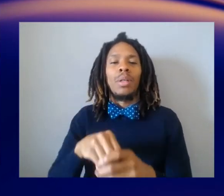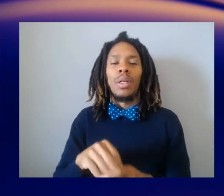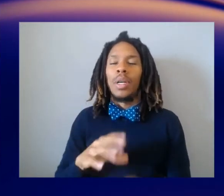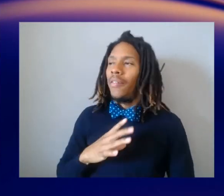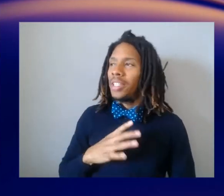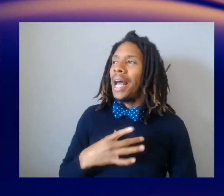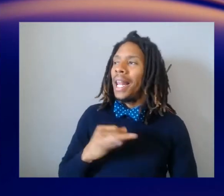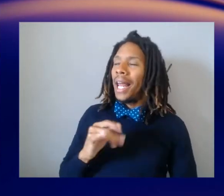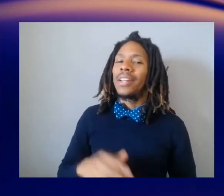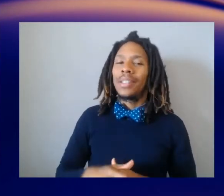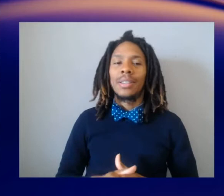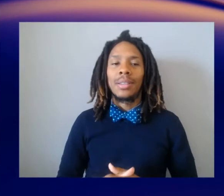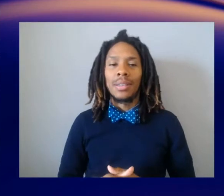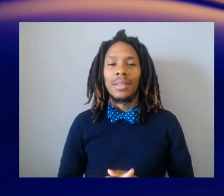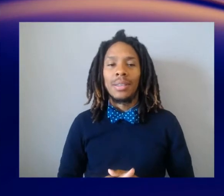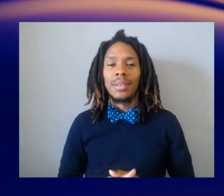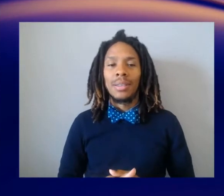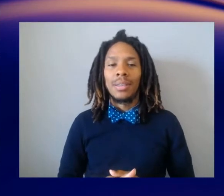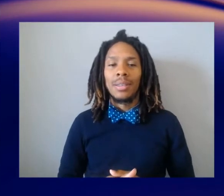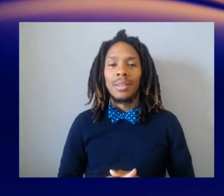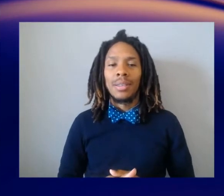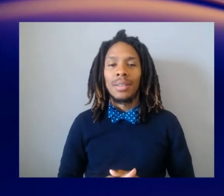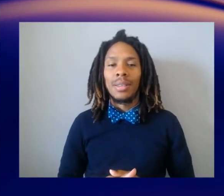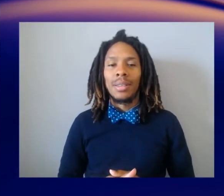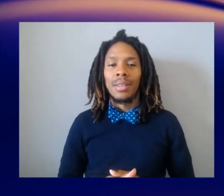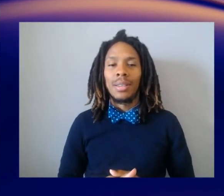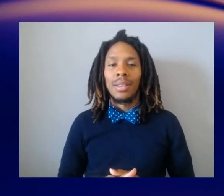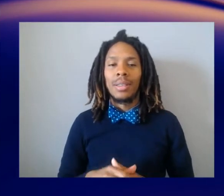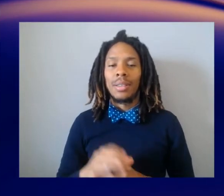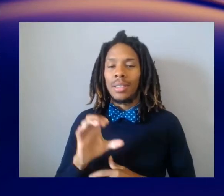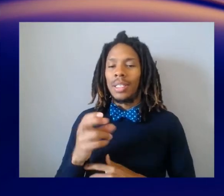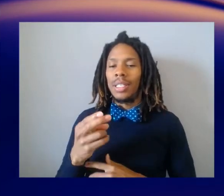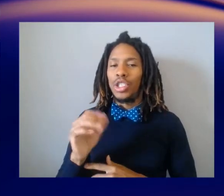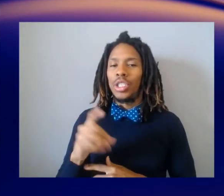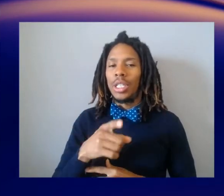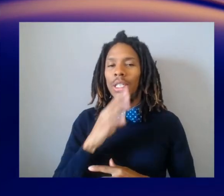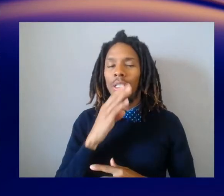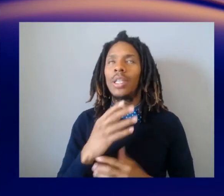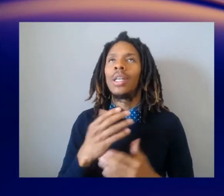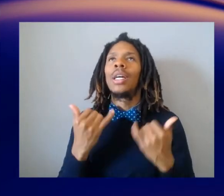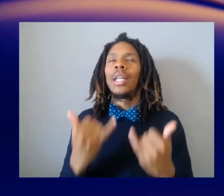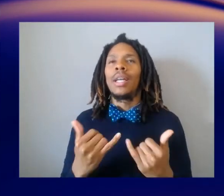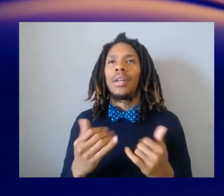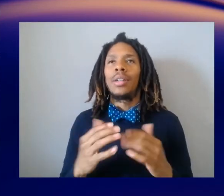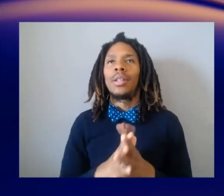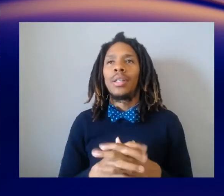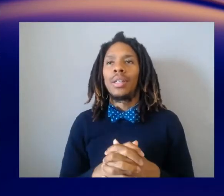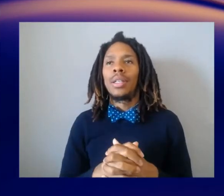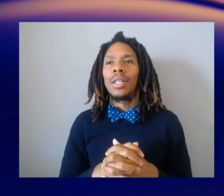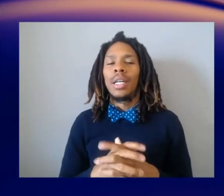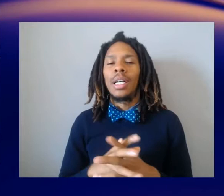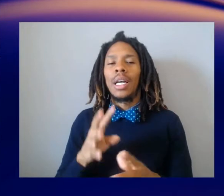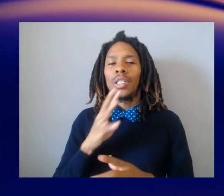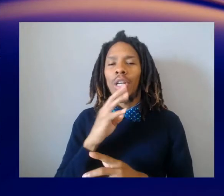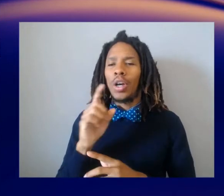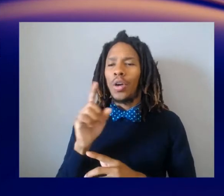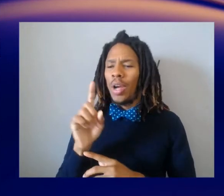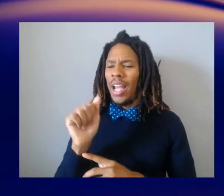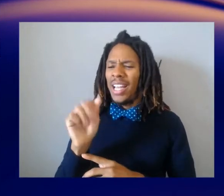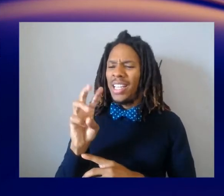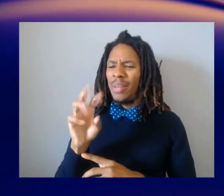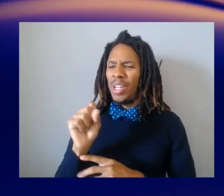it. Yeah. So let's talk about where in AIOps AWS has a play.